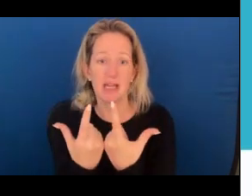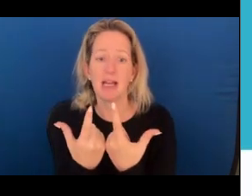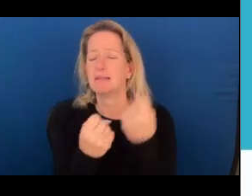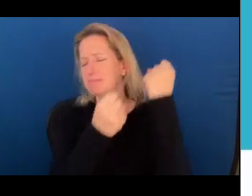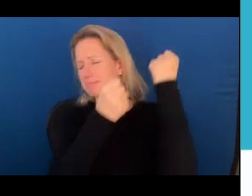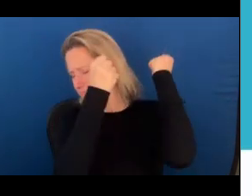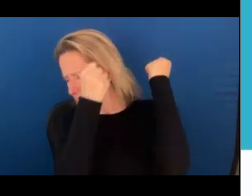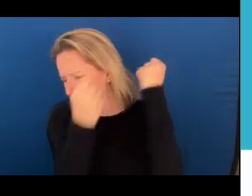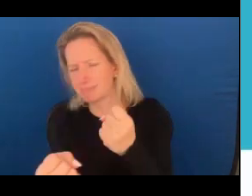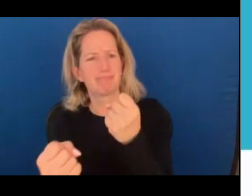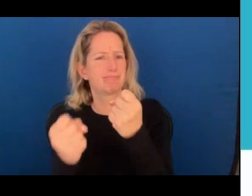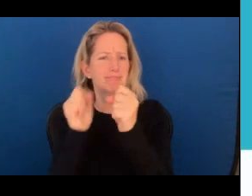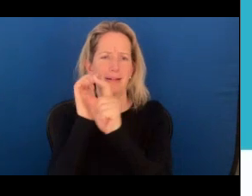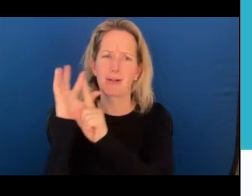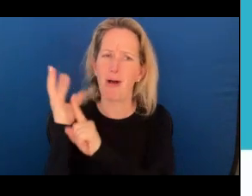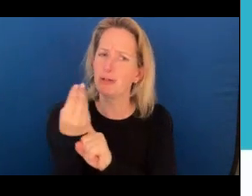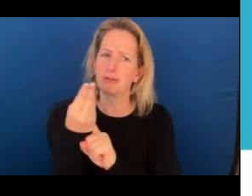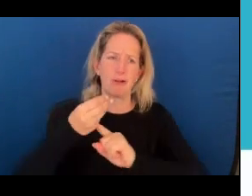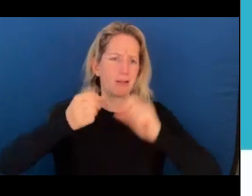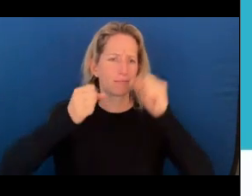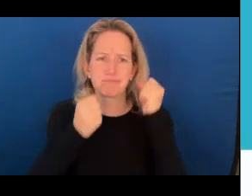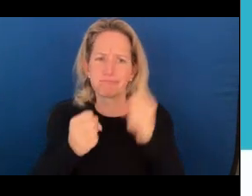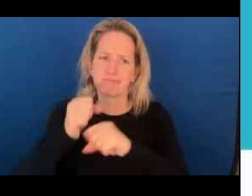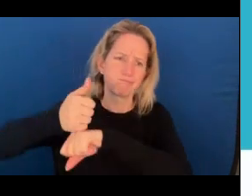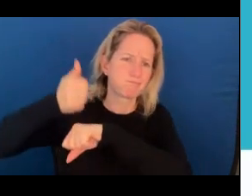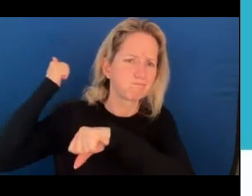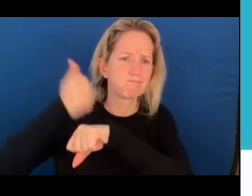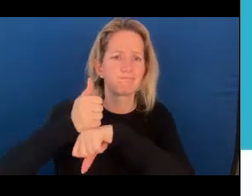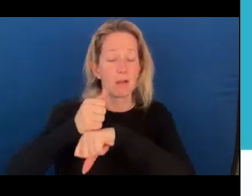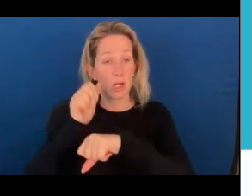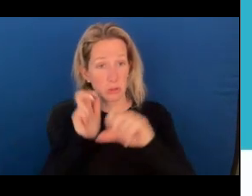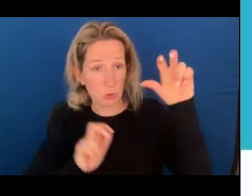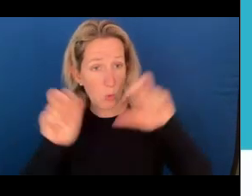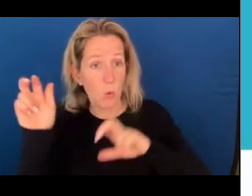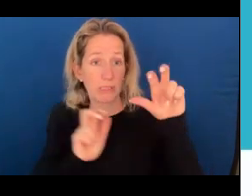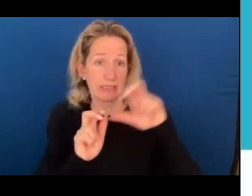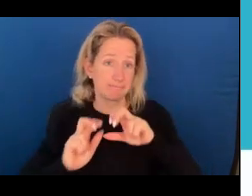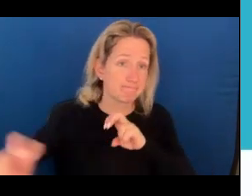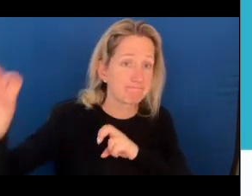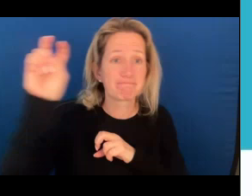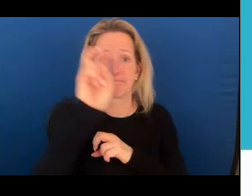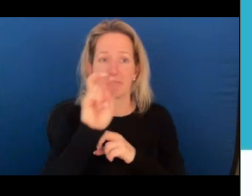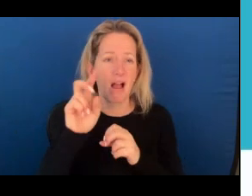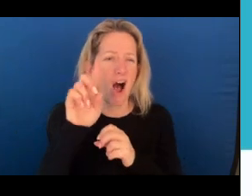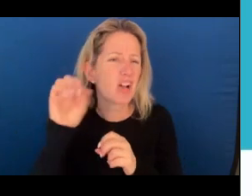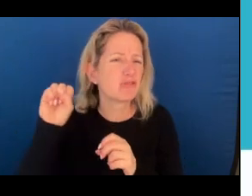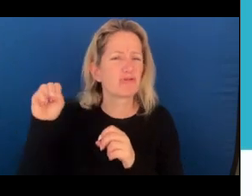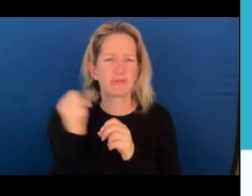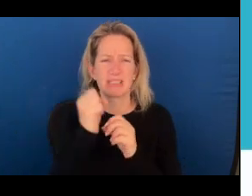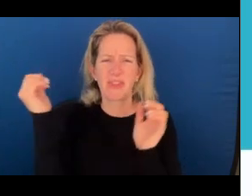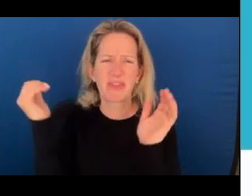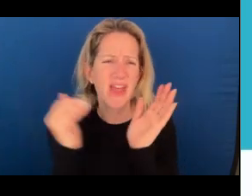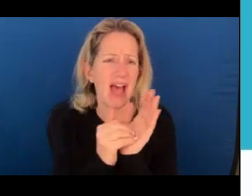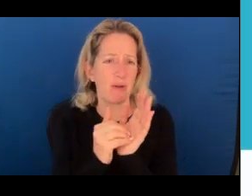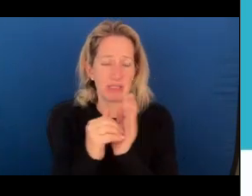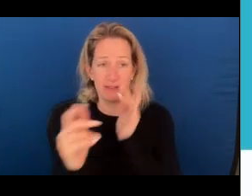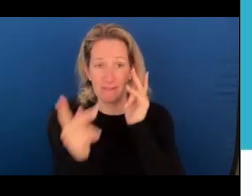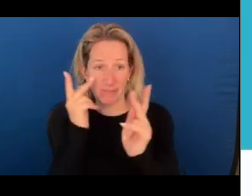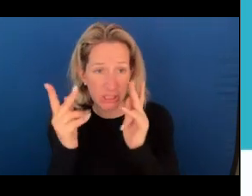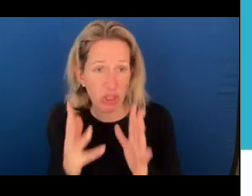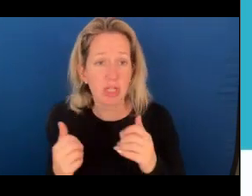institution, a tourism leader, and hundreds of thousands of residents and visitors